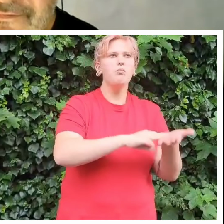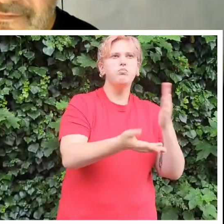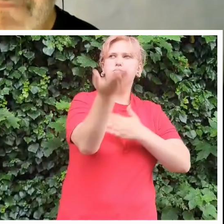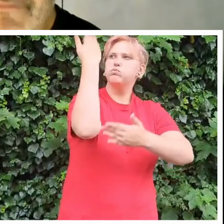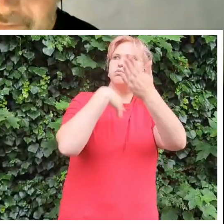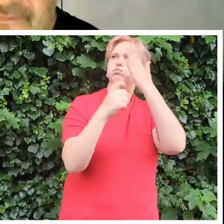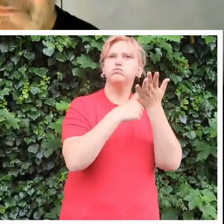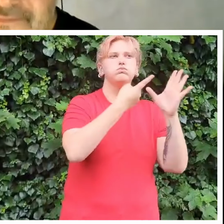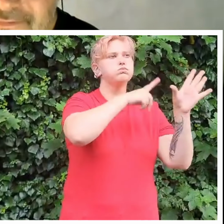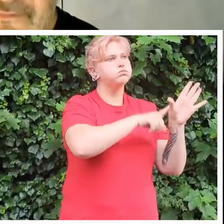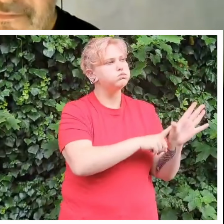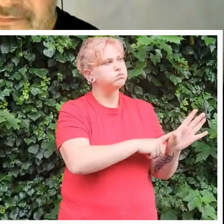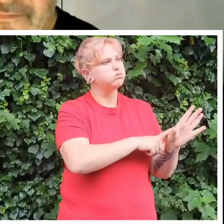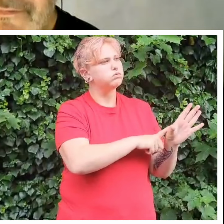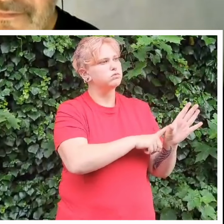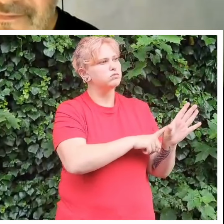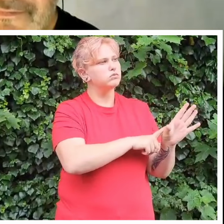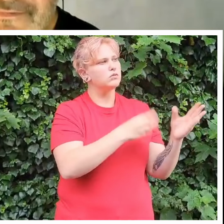ago now, right?